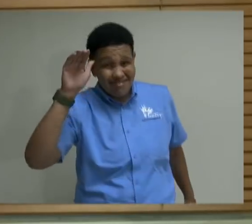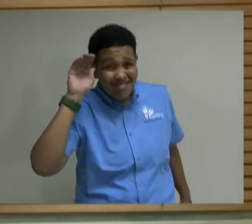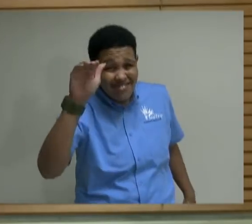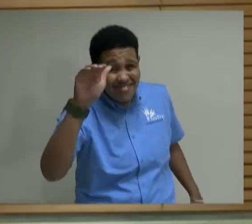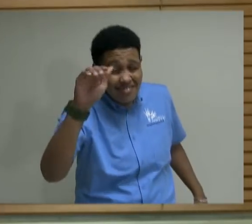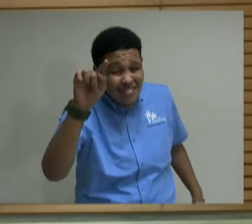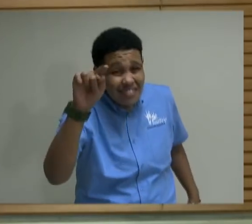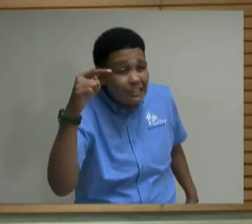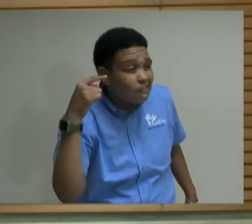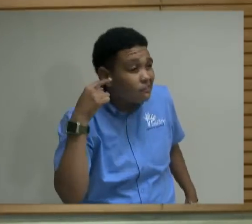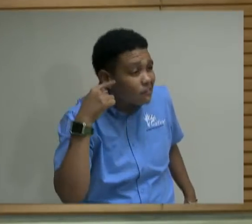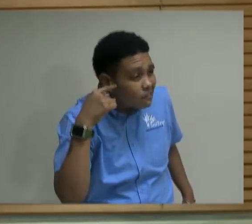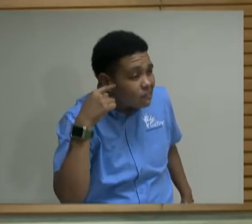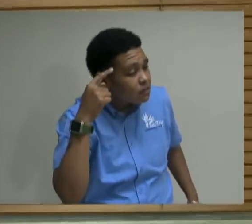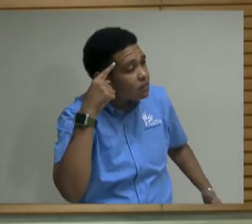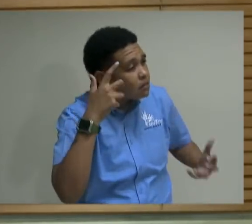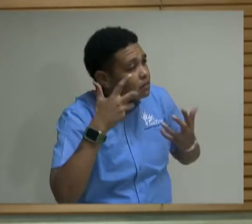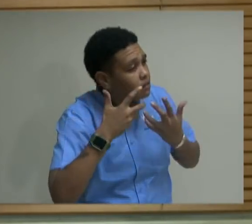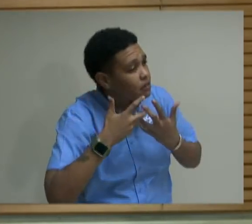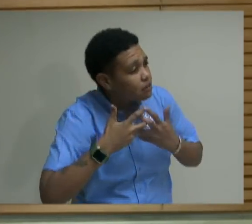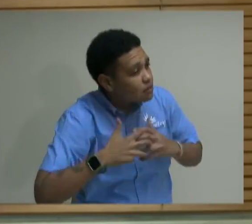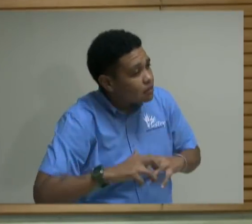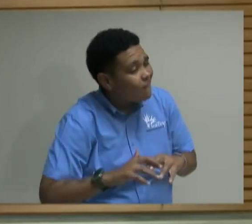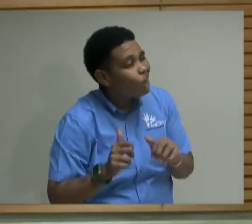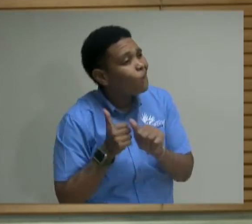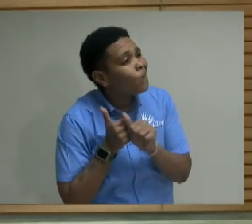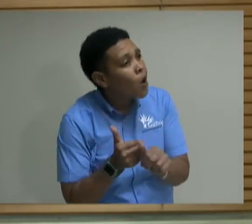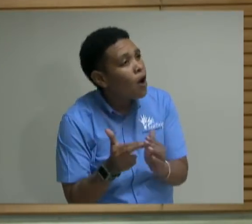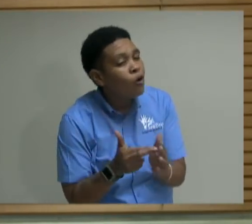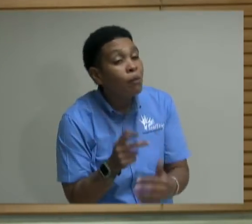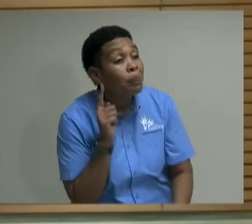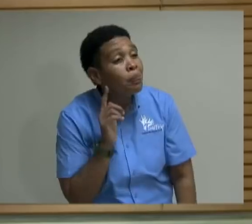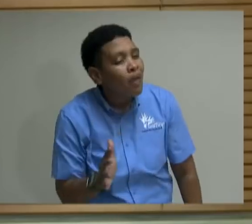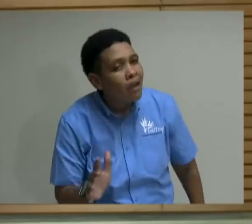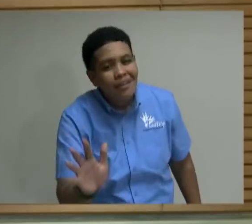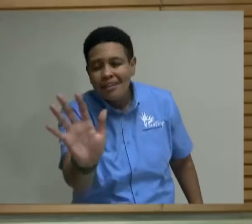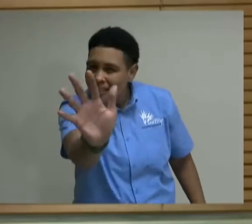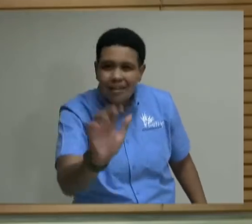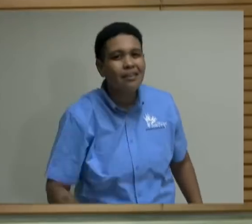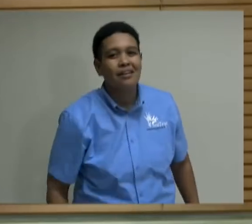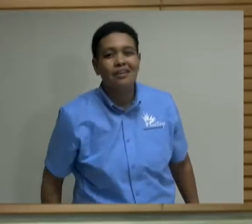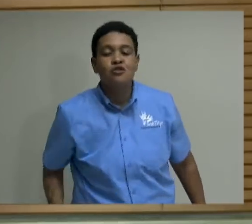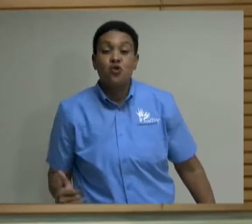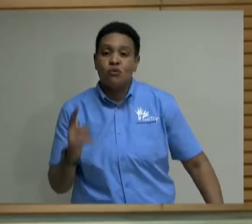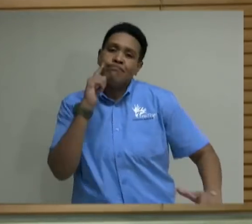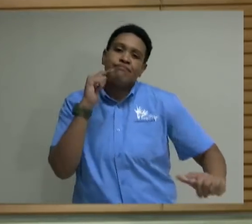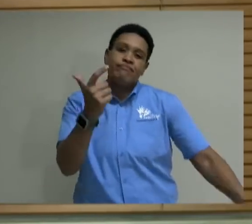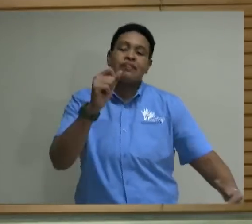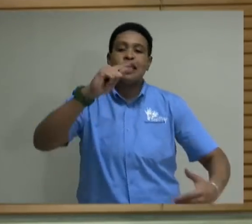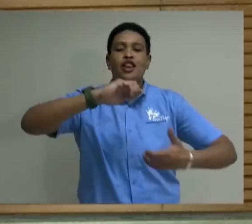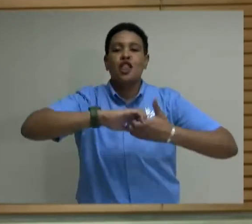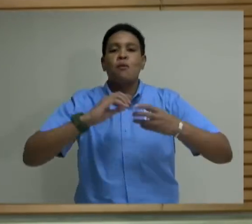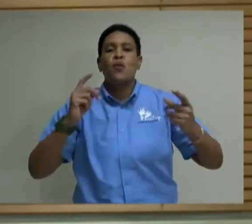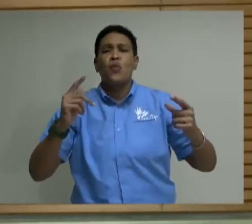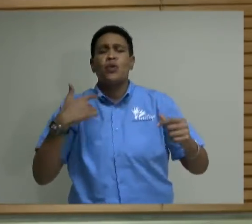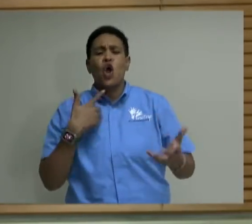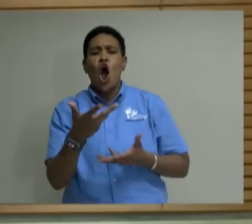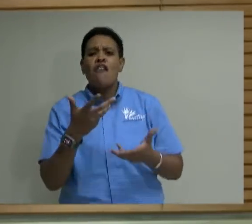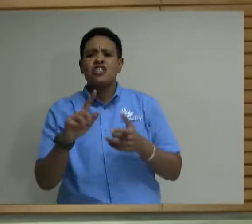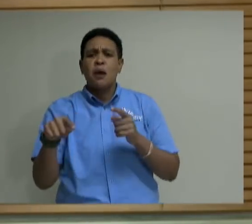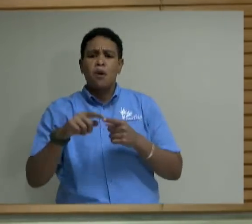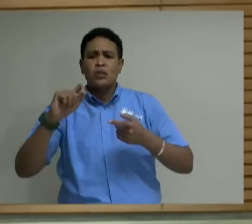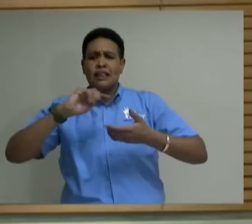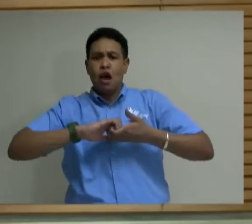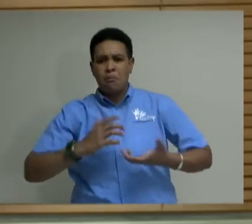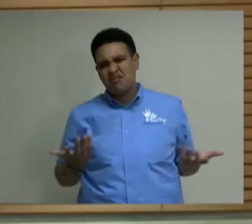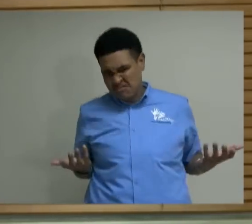to cooperate and to stick with the protocols. Now we turn to St. Thomas quickly as we go into a conversation. We